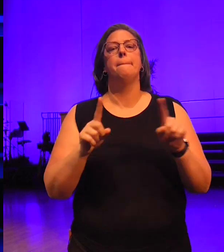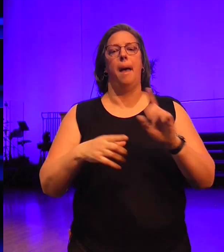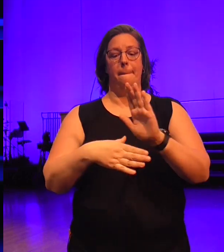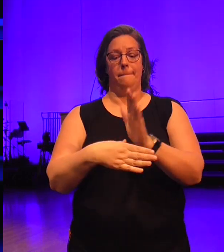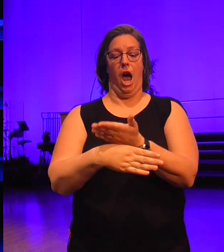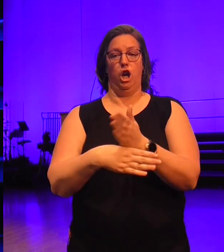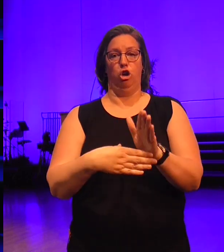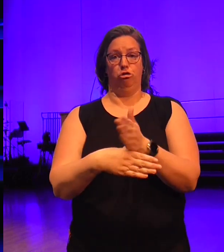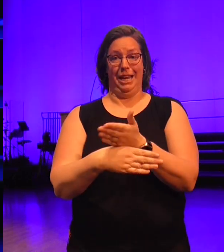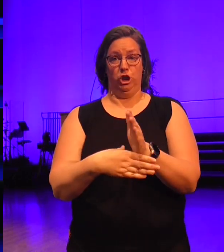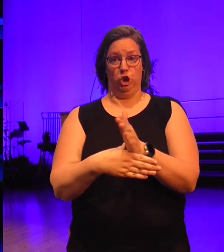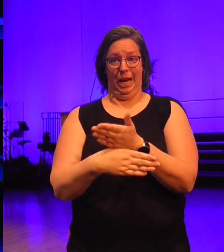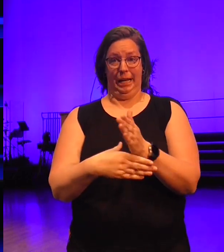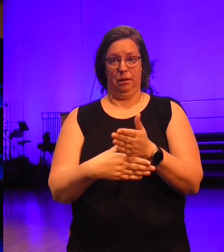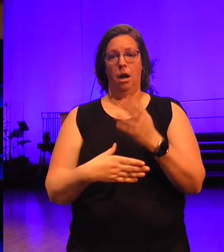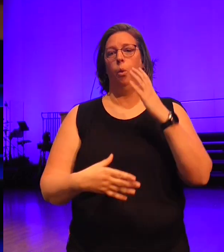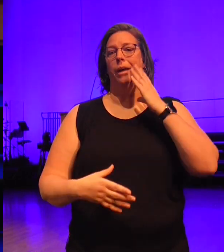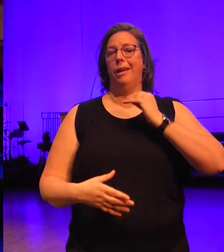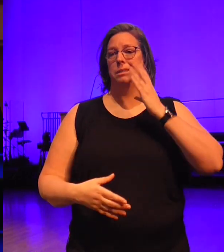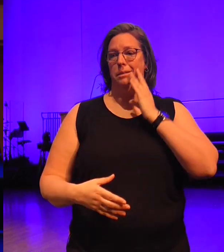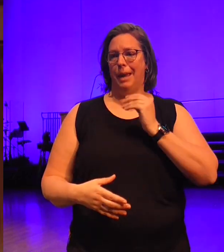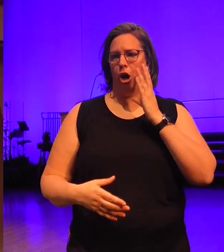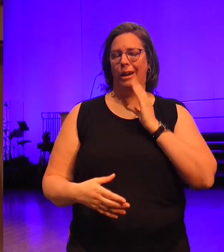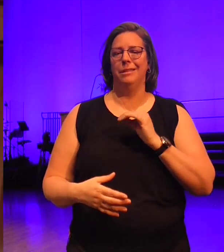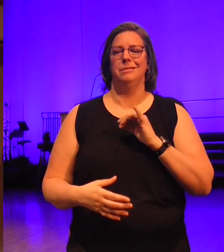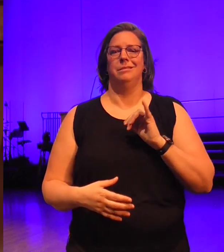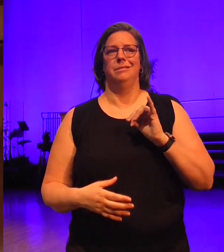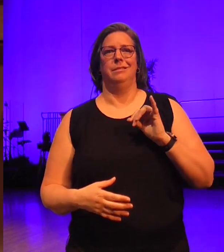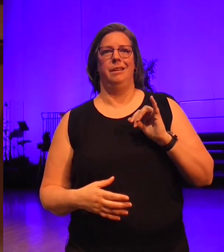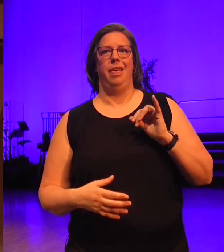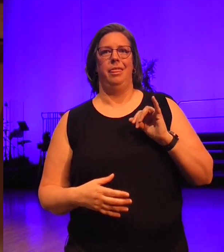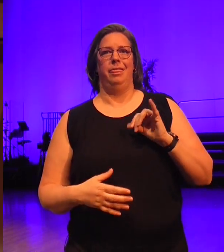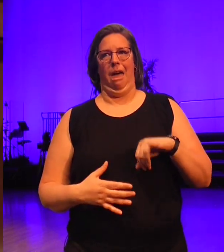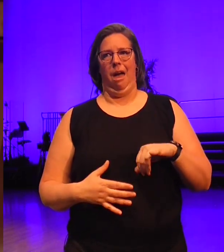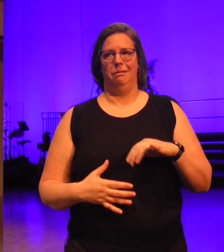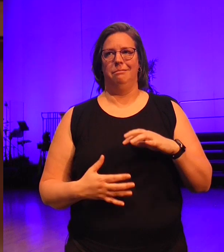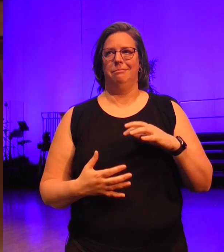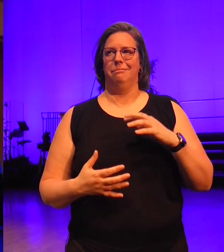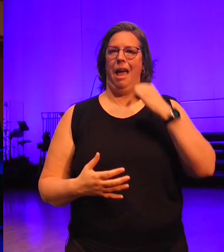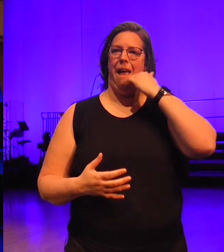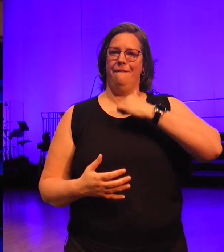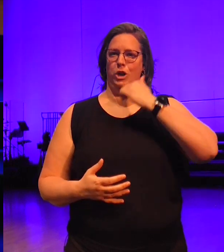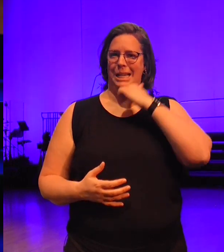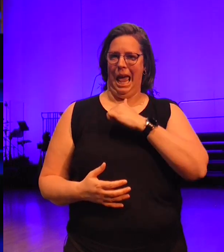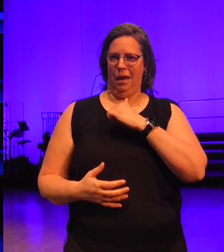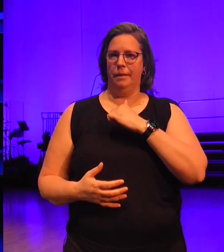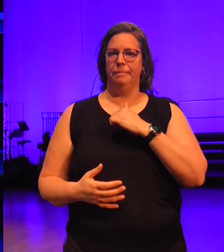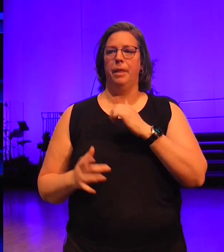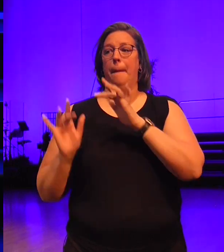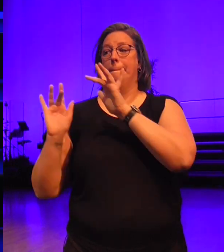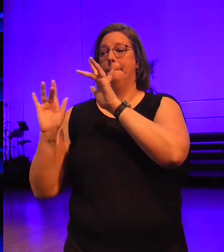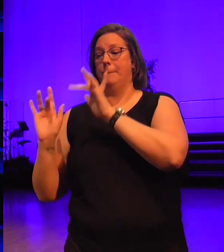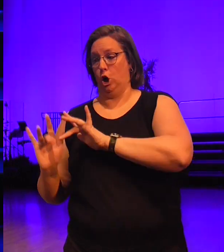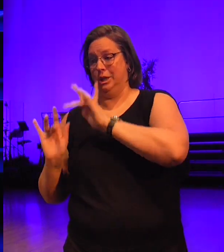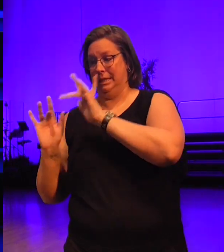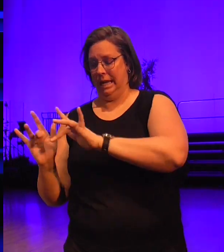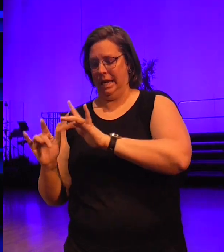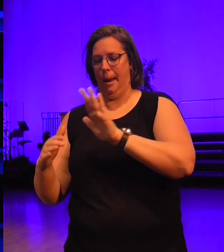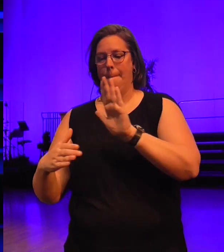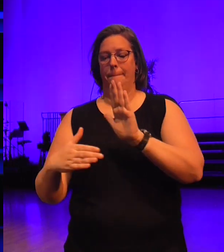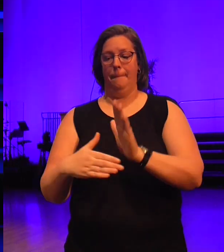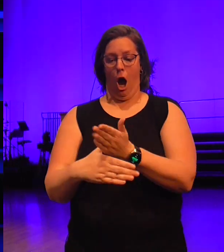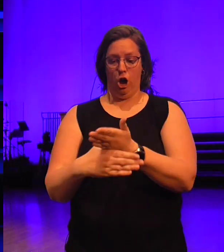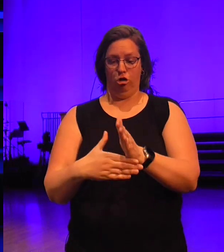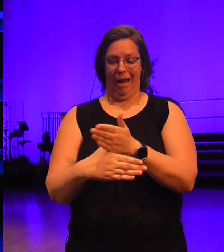the fullness of our lives on an everyday basis. Mercy, moderation,